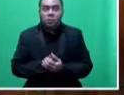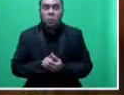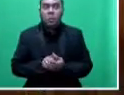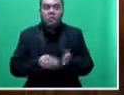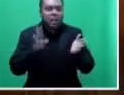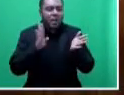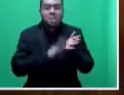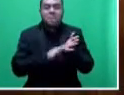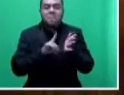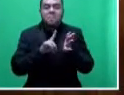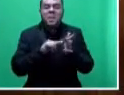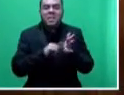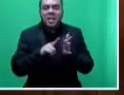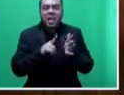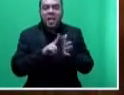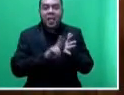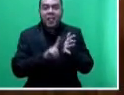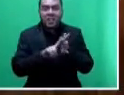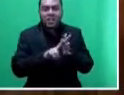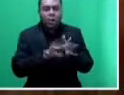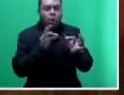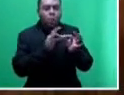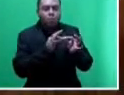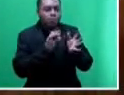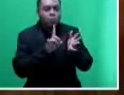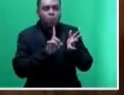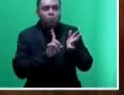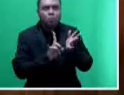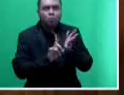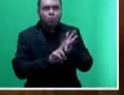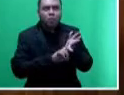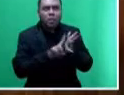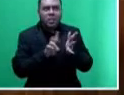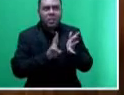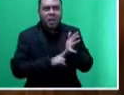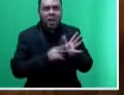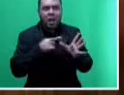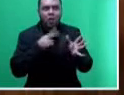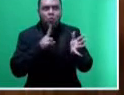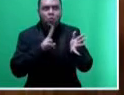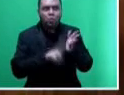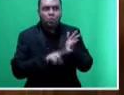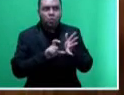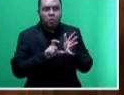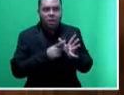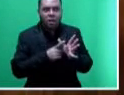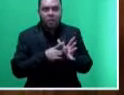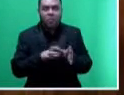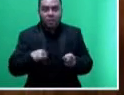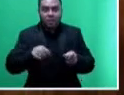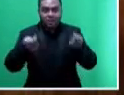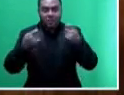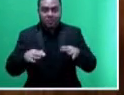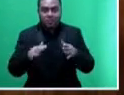Botha for his contribution to the debate. And I now give the floor to the next speaker, the Honourable